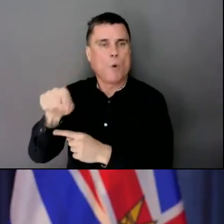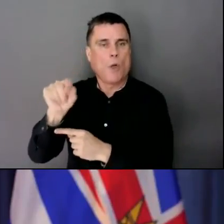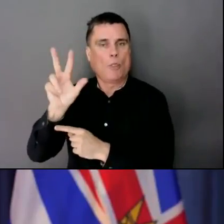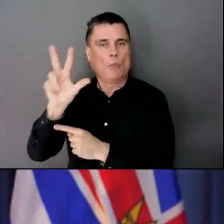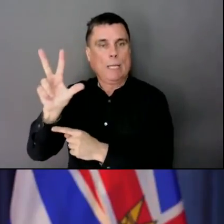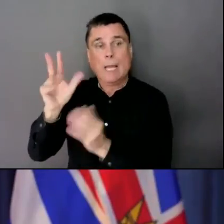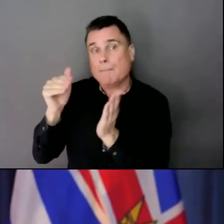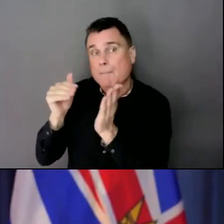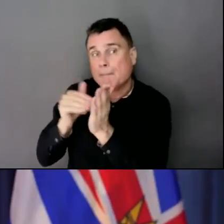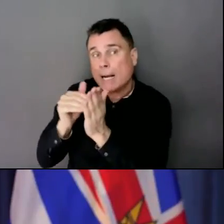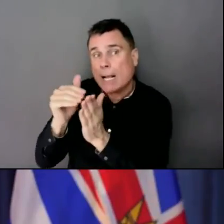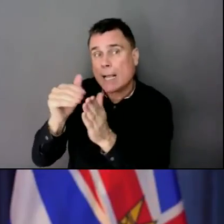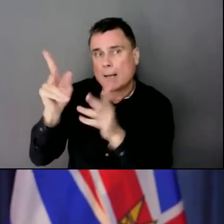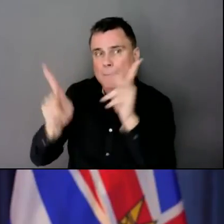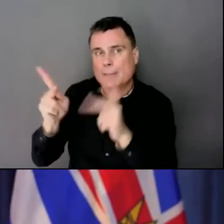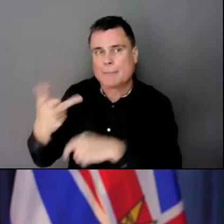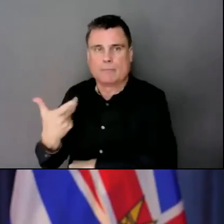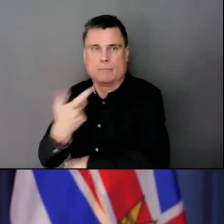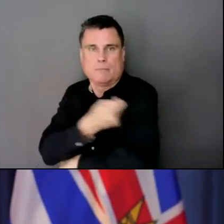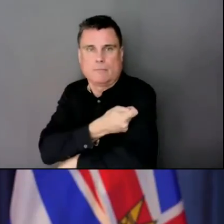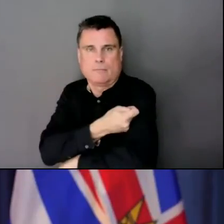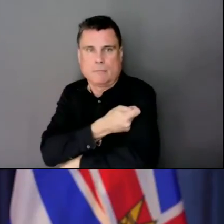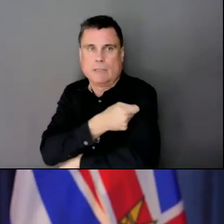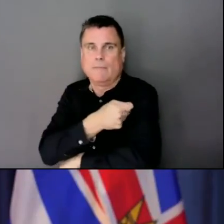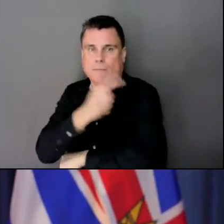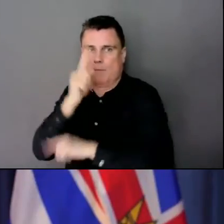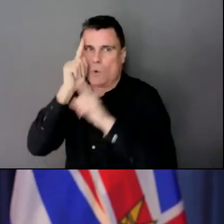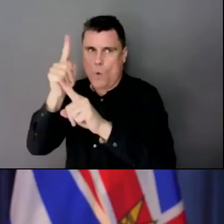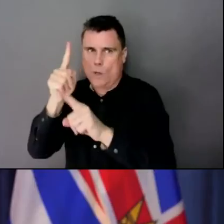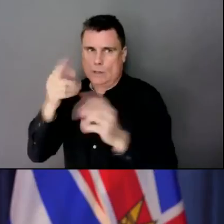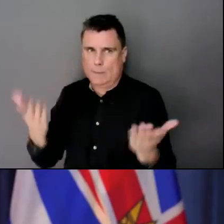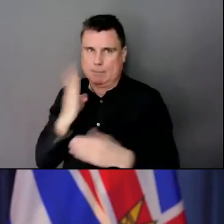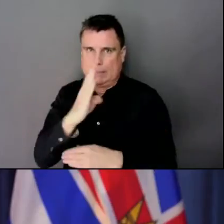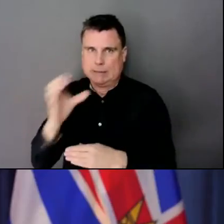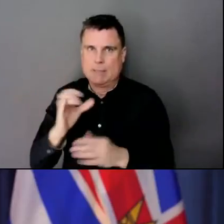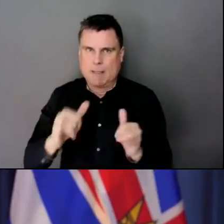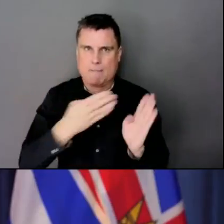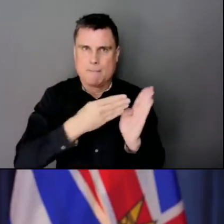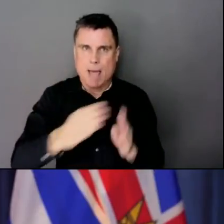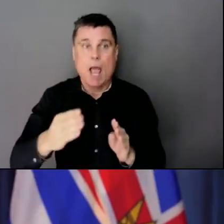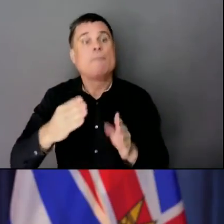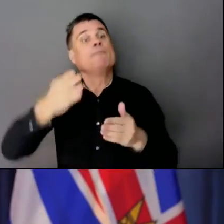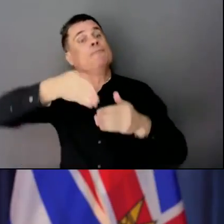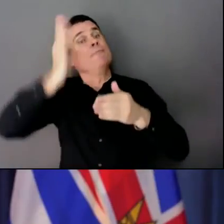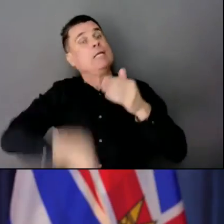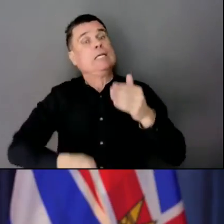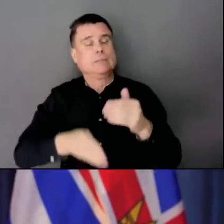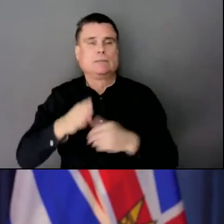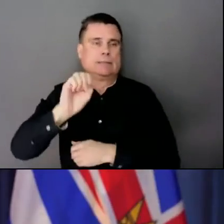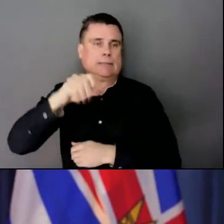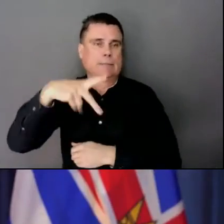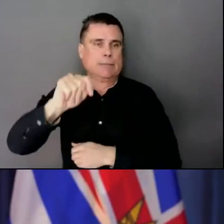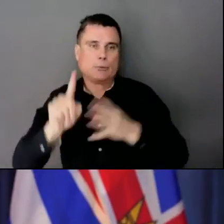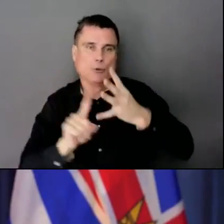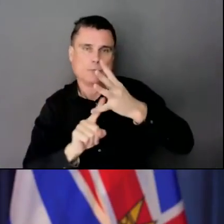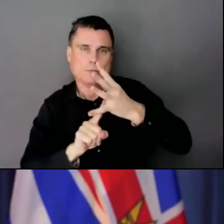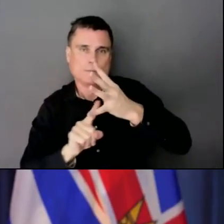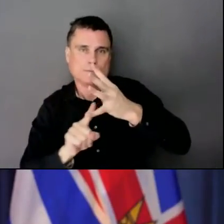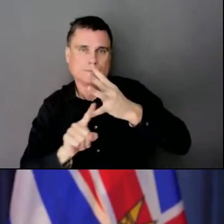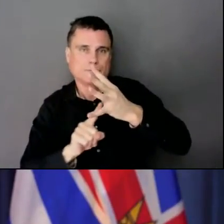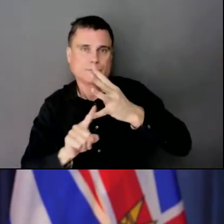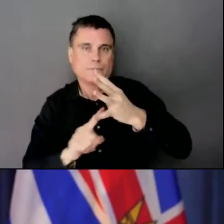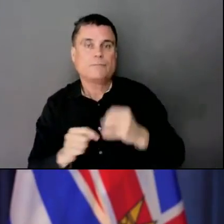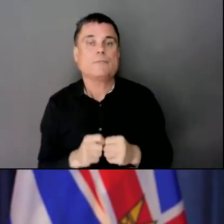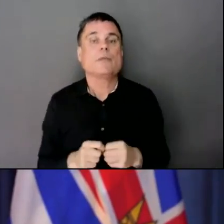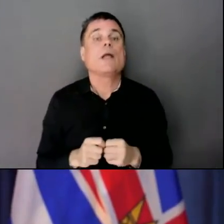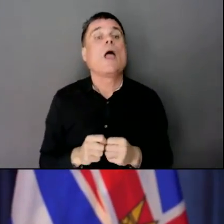vaccinated situation by the end of September. Dr. Henry and public health experts have designed a plan that will make sure